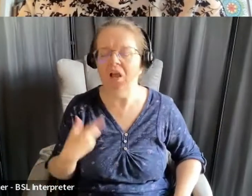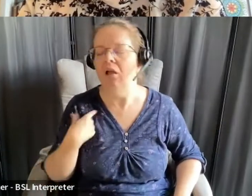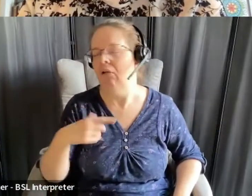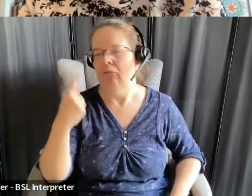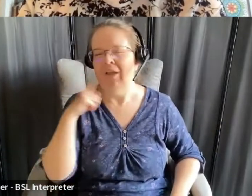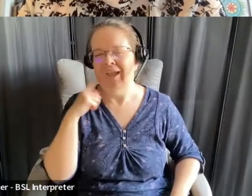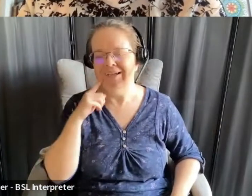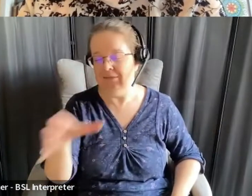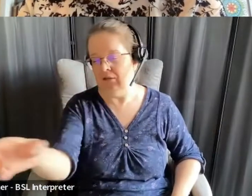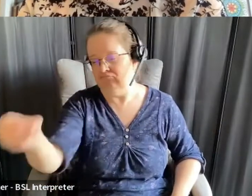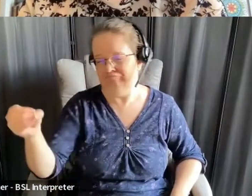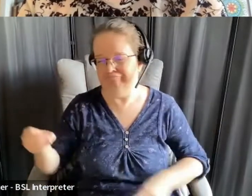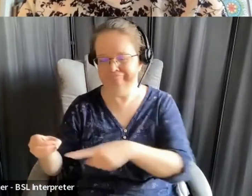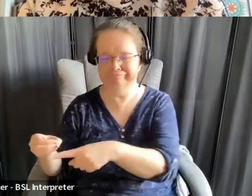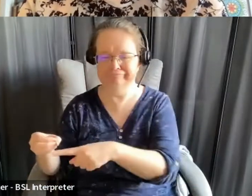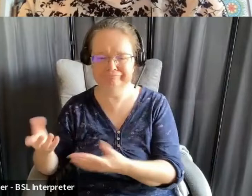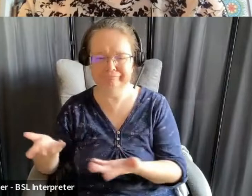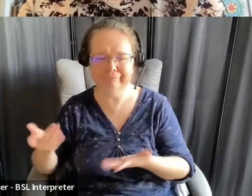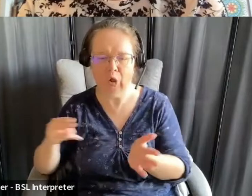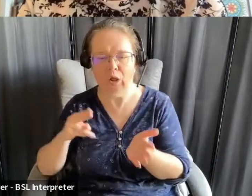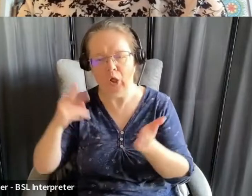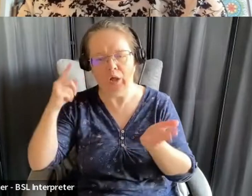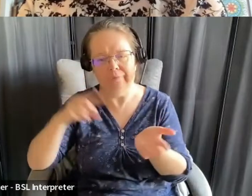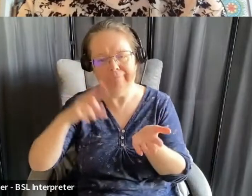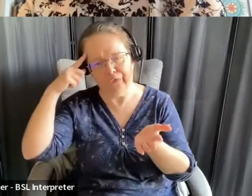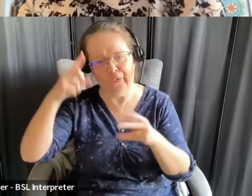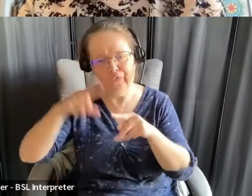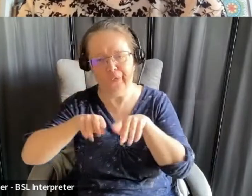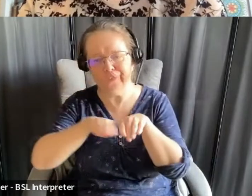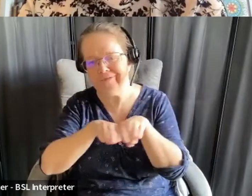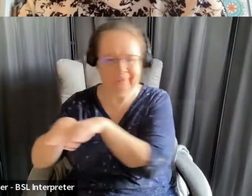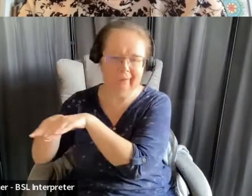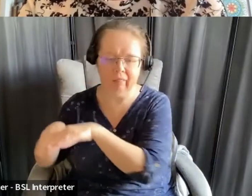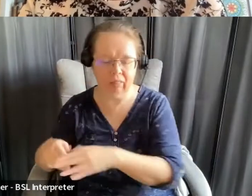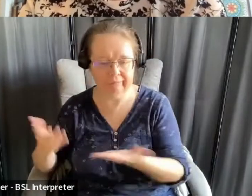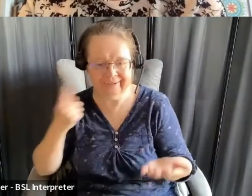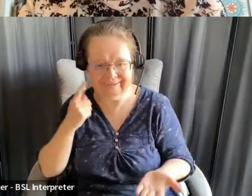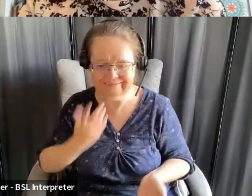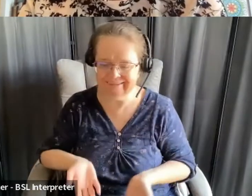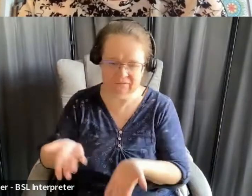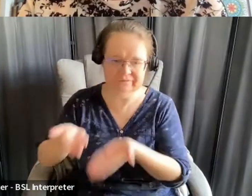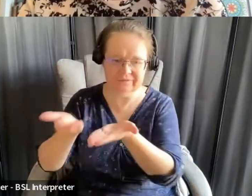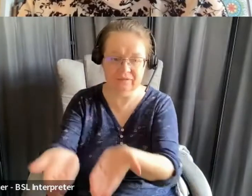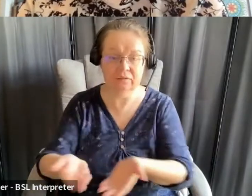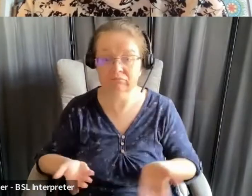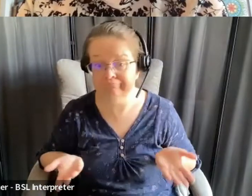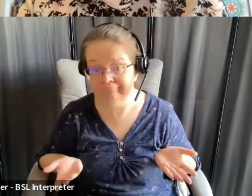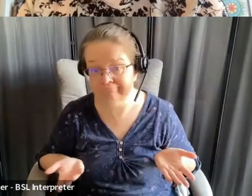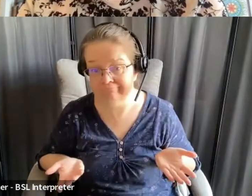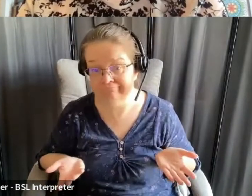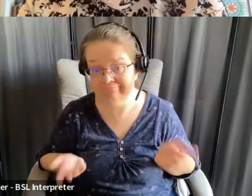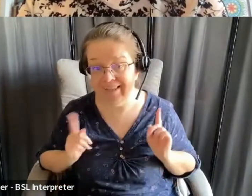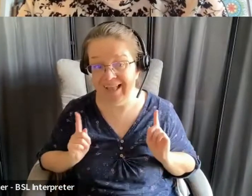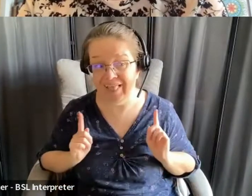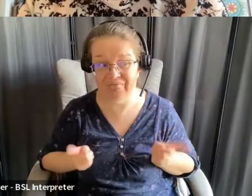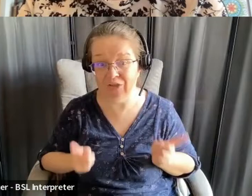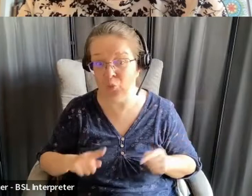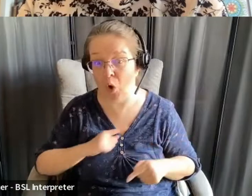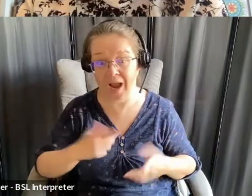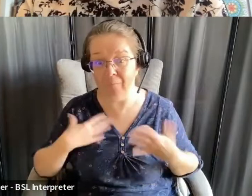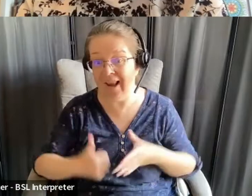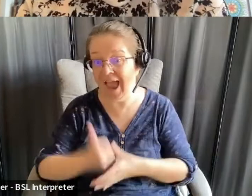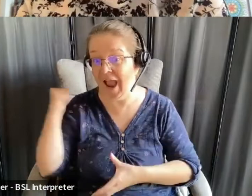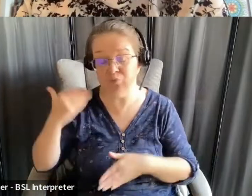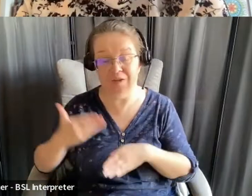to recruit the other guy. And you know, it's why I've been out of employment for as long as I have.